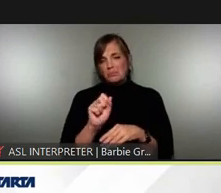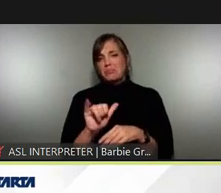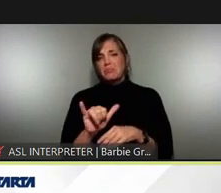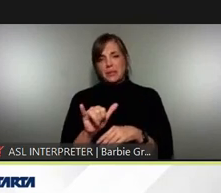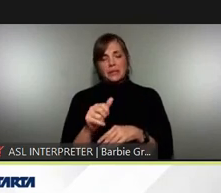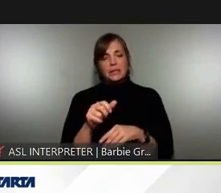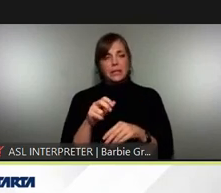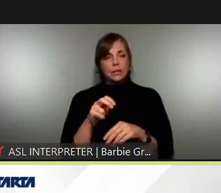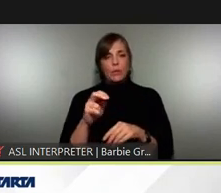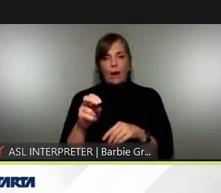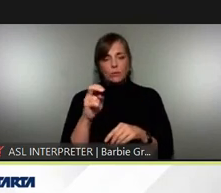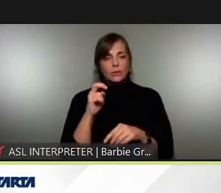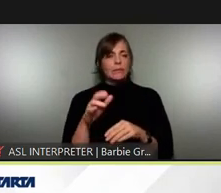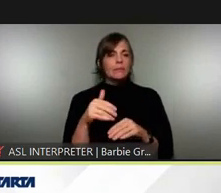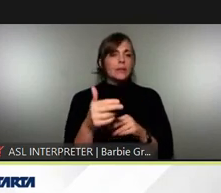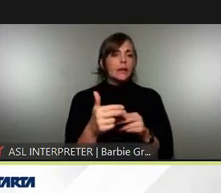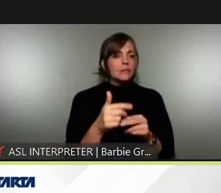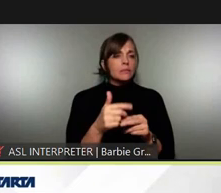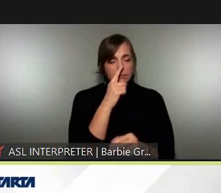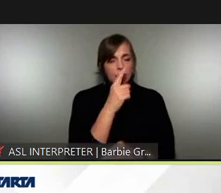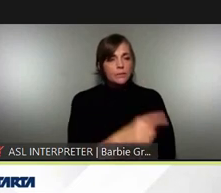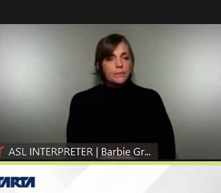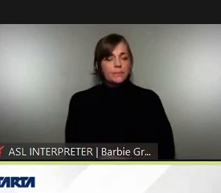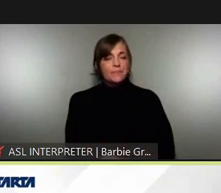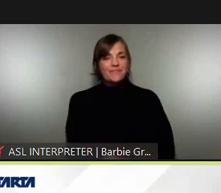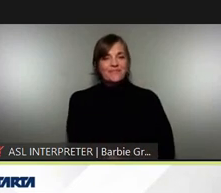Let's switch to the next slide here.